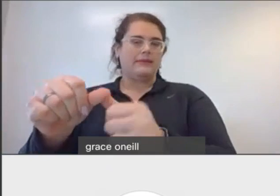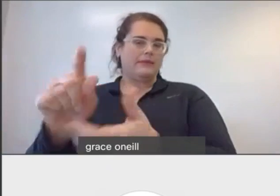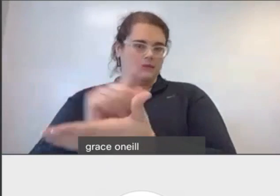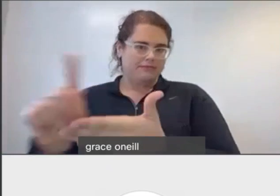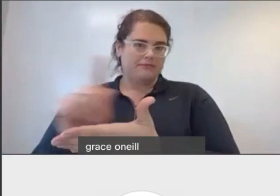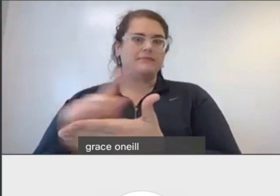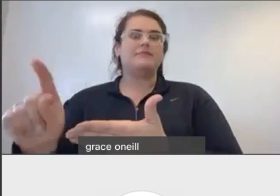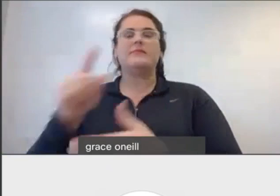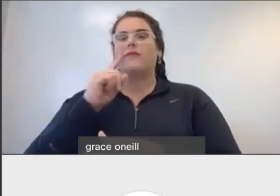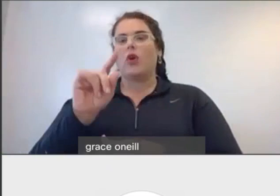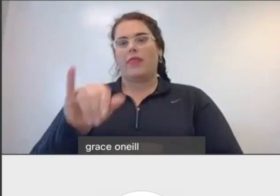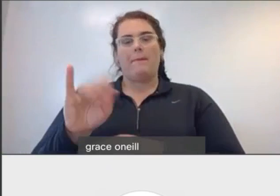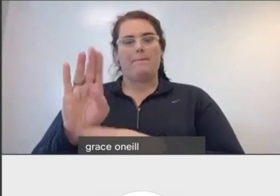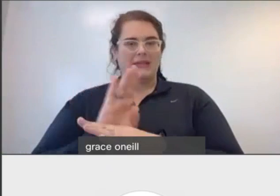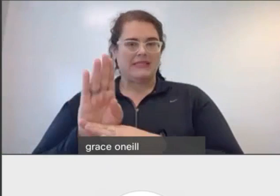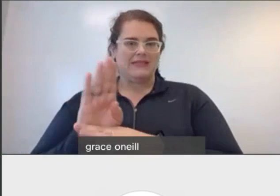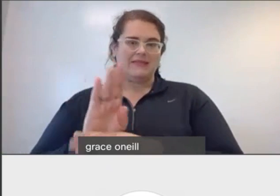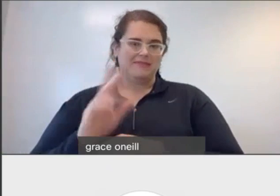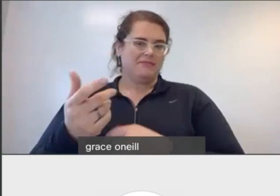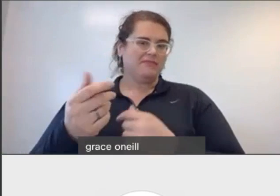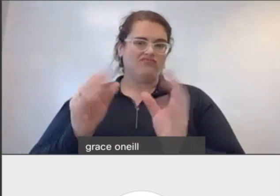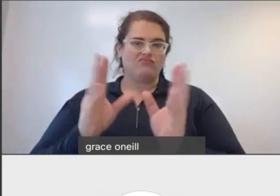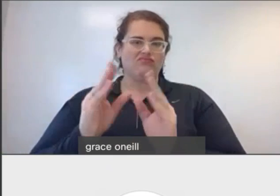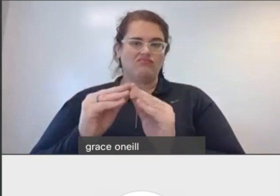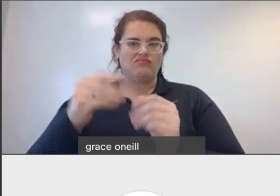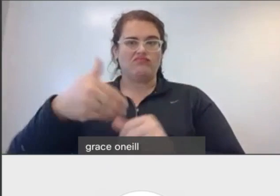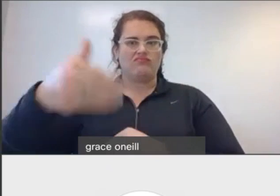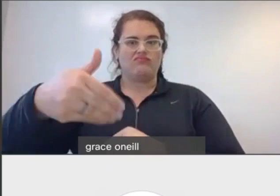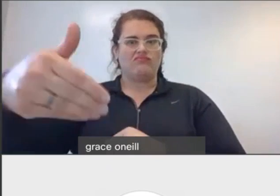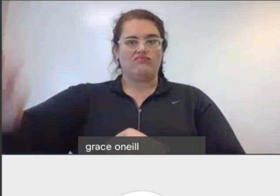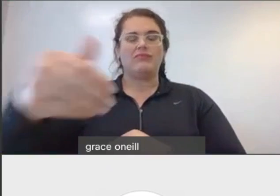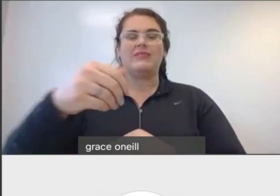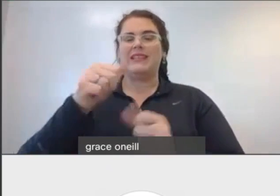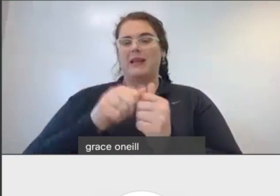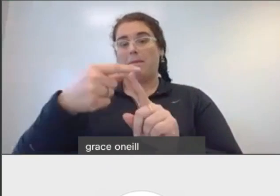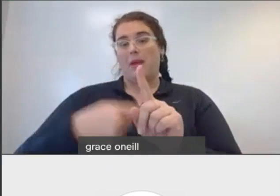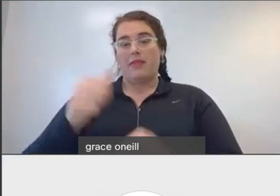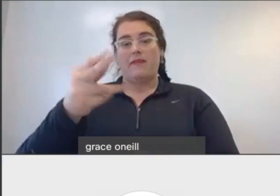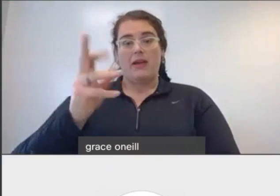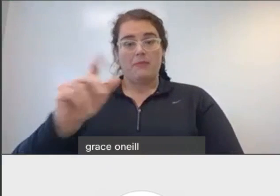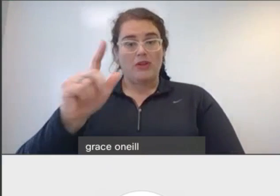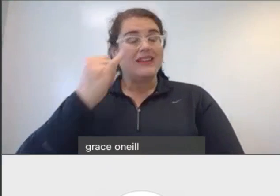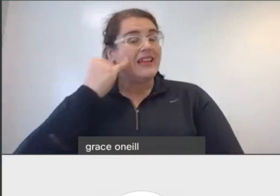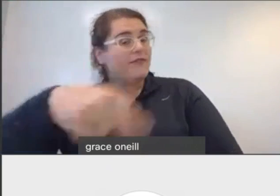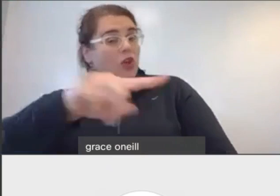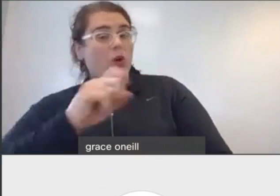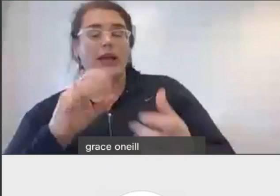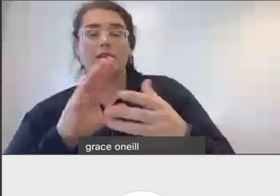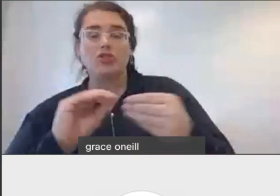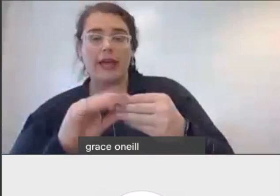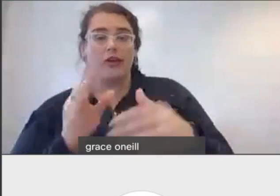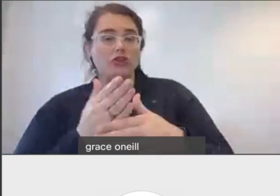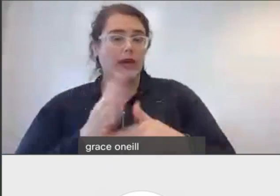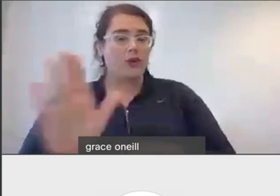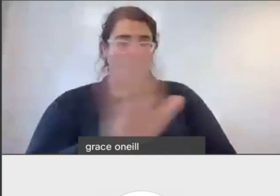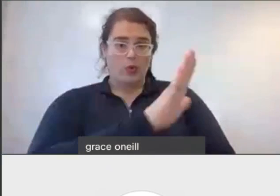business beginning in April. And so if people want to share what has been effective for them in terms of people